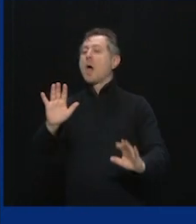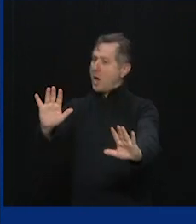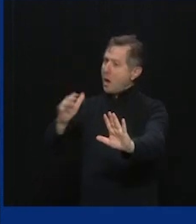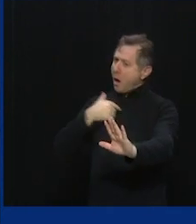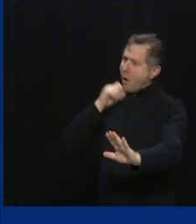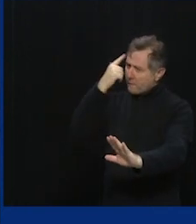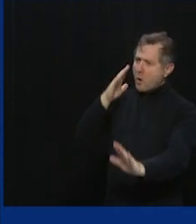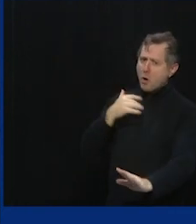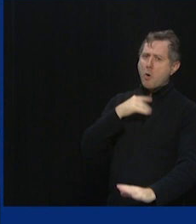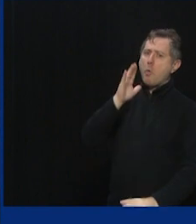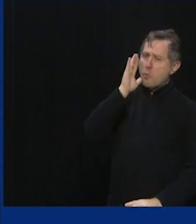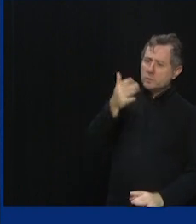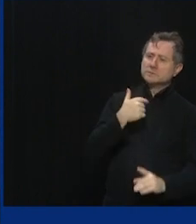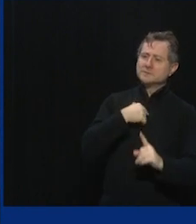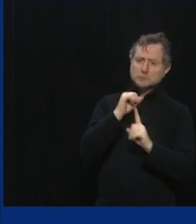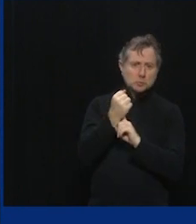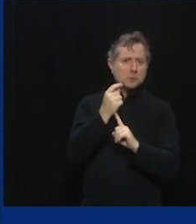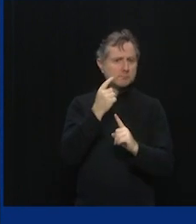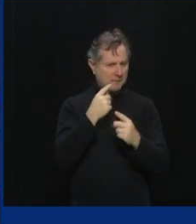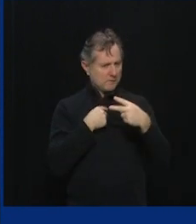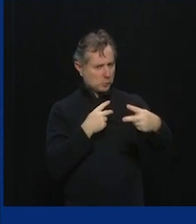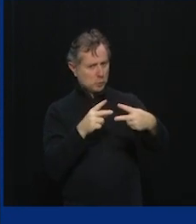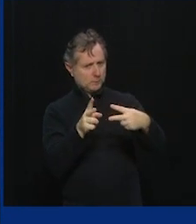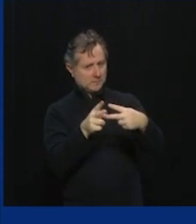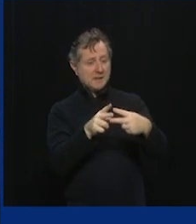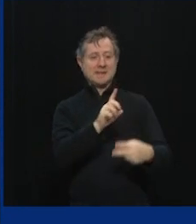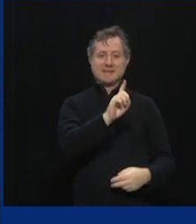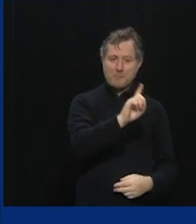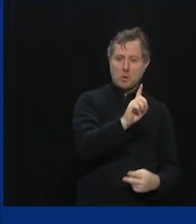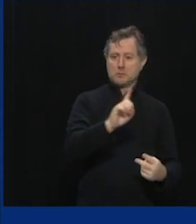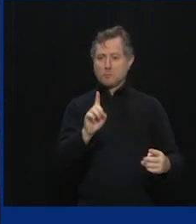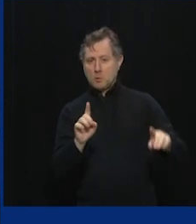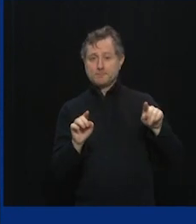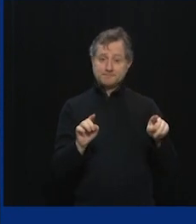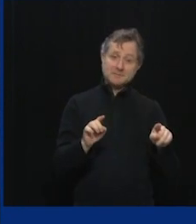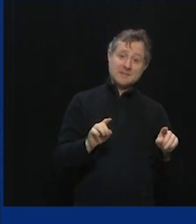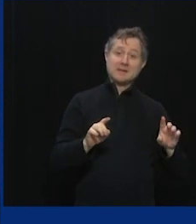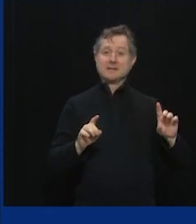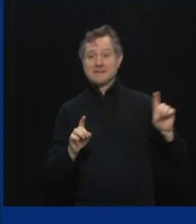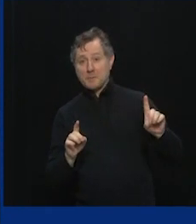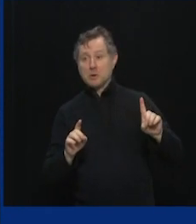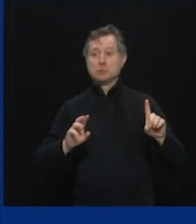most races. We have Democrat versus Republican in November. I didn't weigh